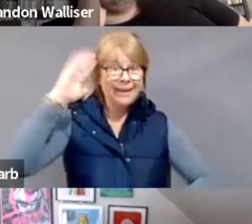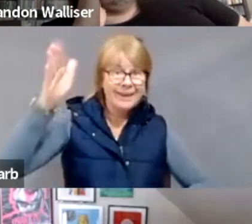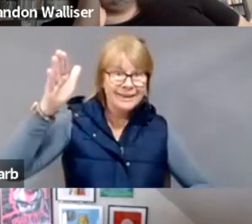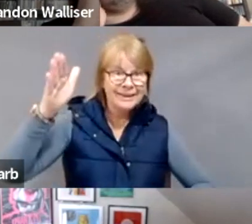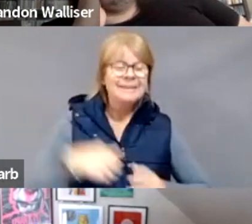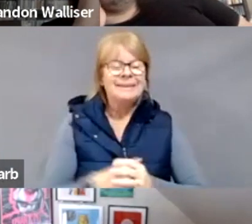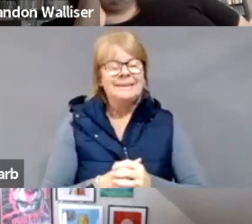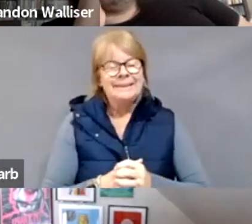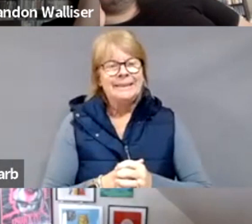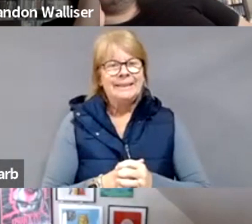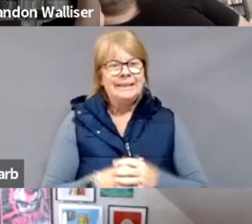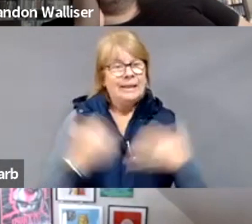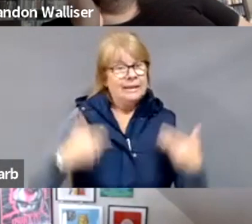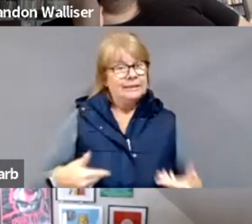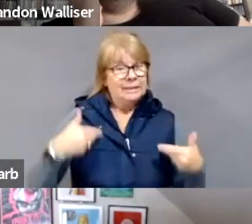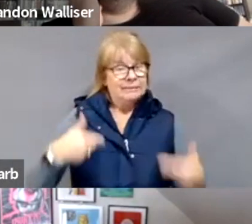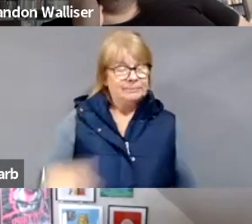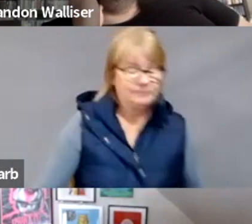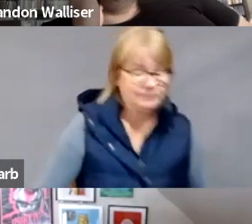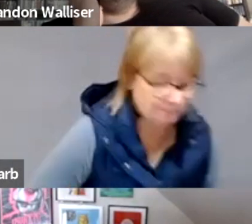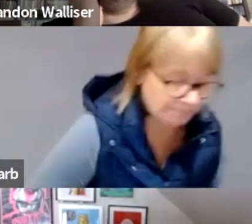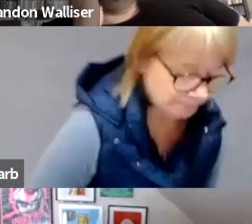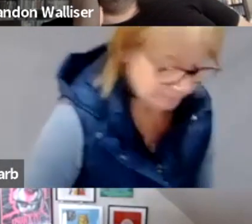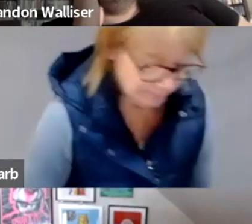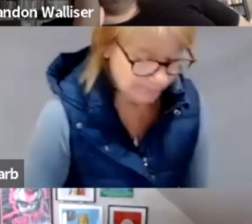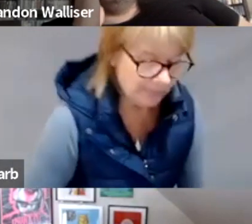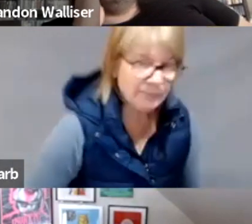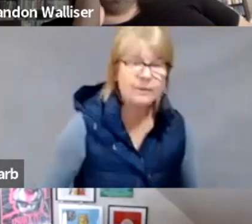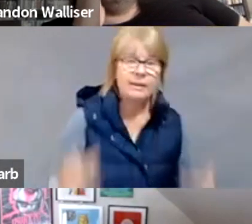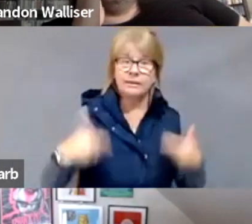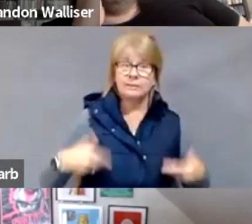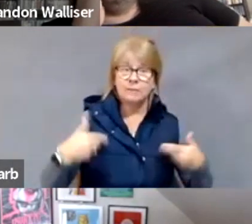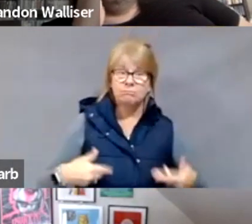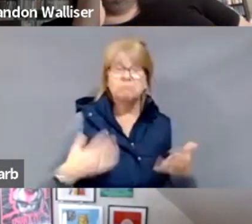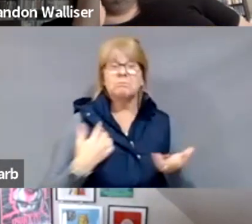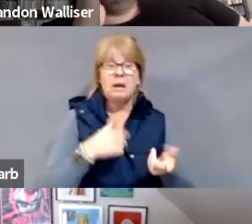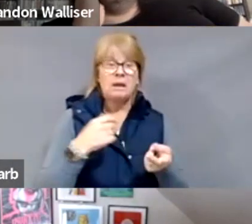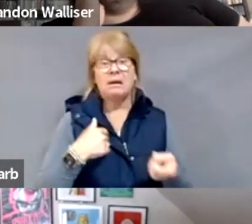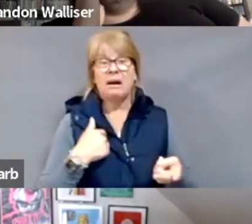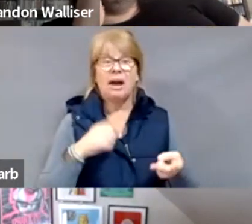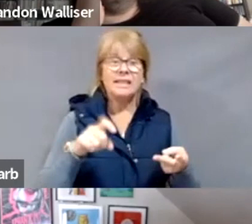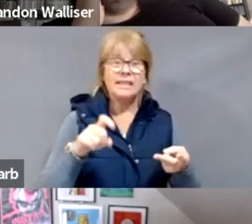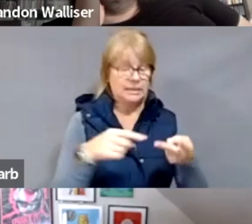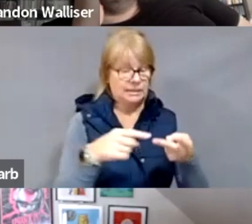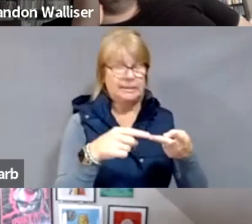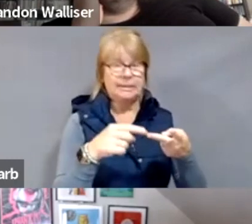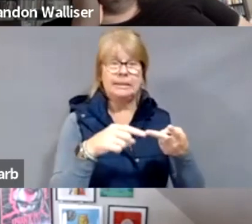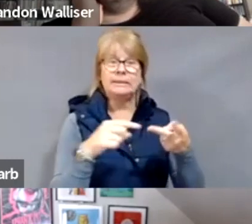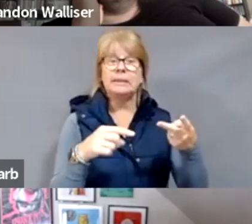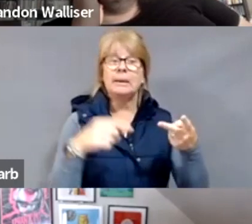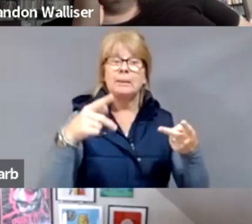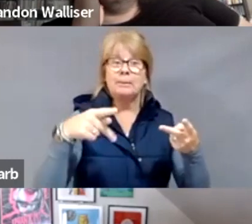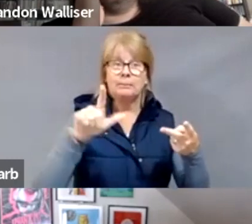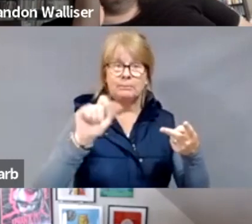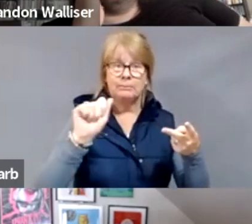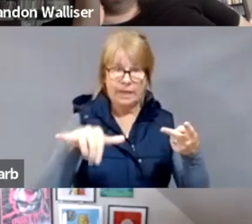here's who I am. Here's what I need right now. I have this play that needs a workshop. I need 3 days to do this. I'm